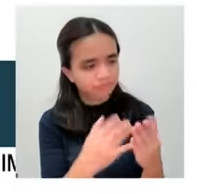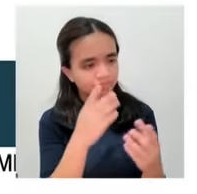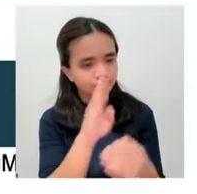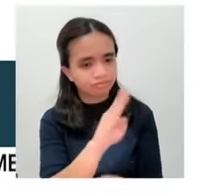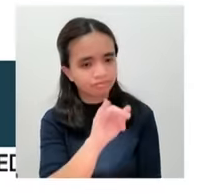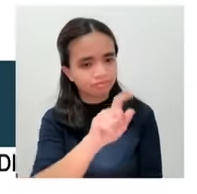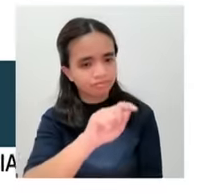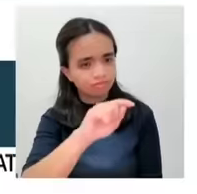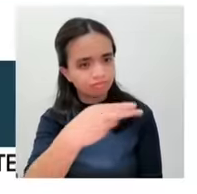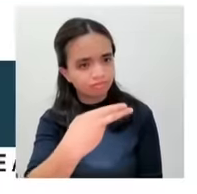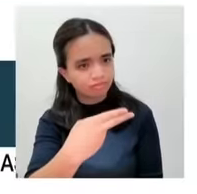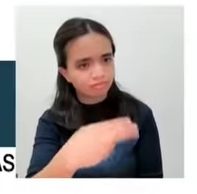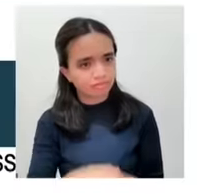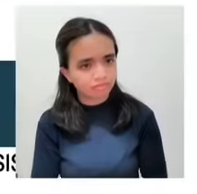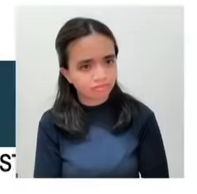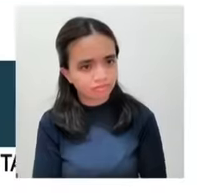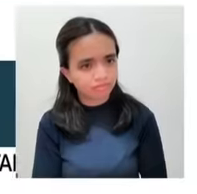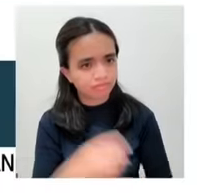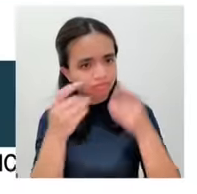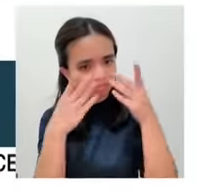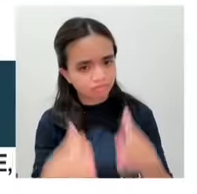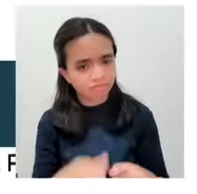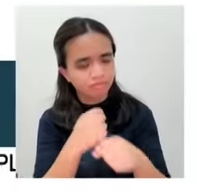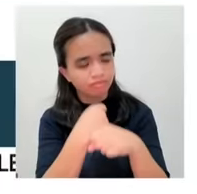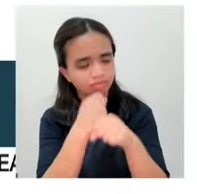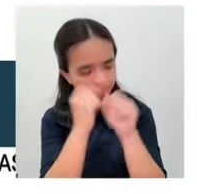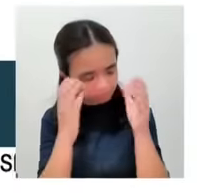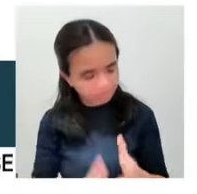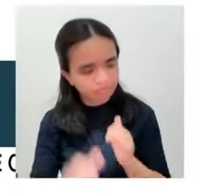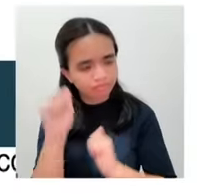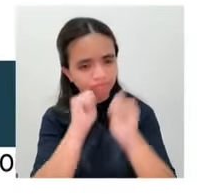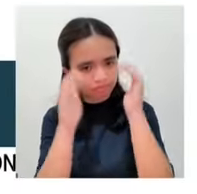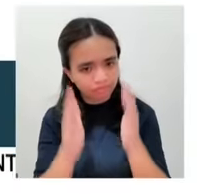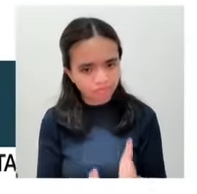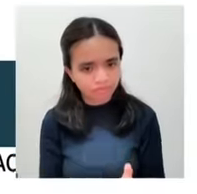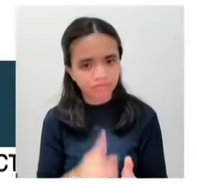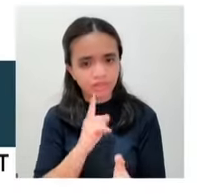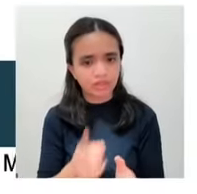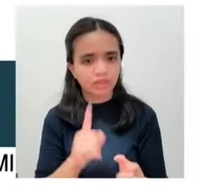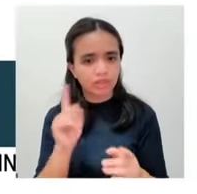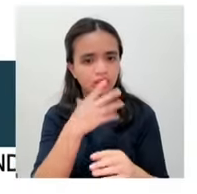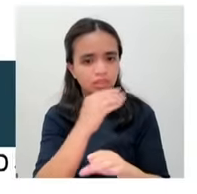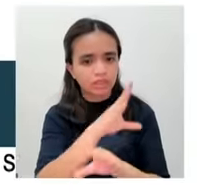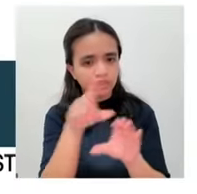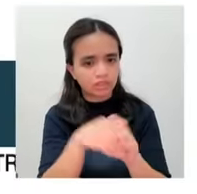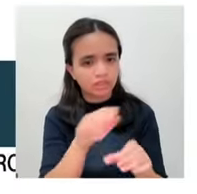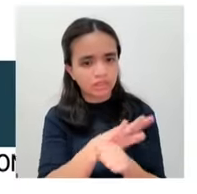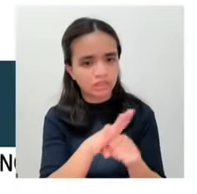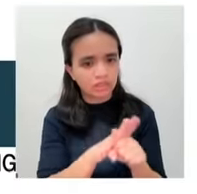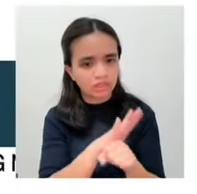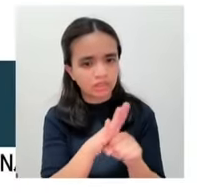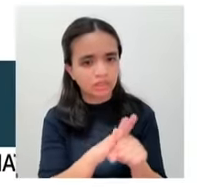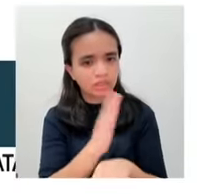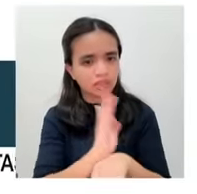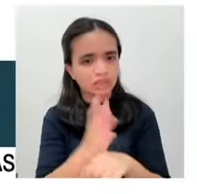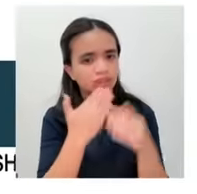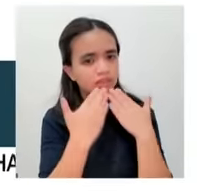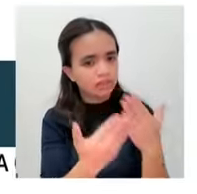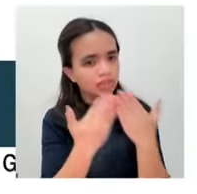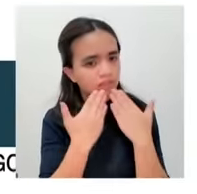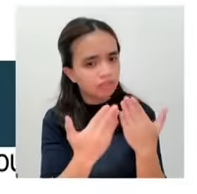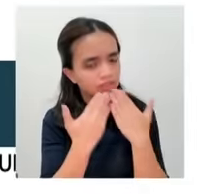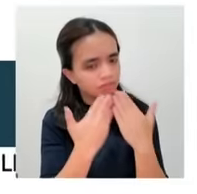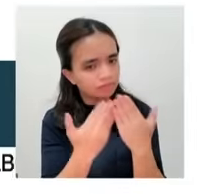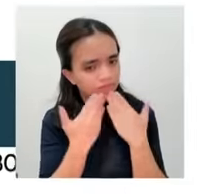Ortesa, director, producer, artist, one of the pillars of the local movie industry. Thank you for sharing your thoughts